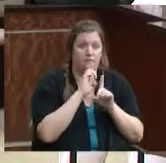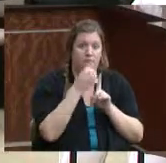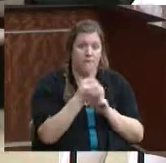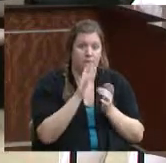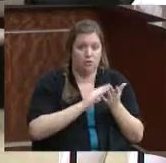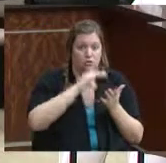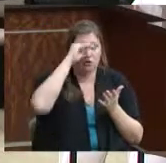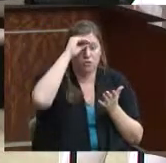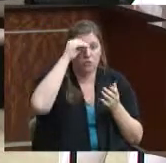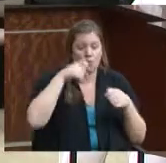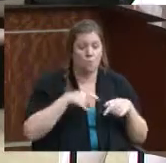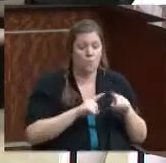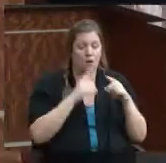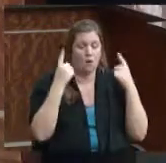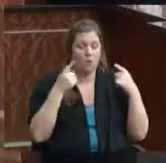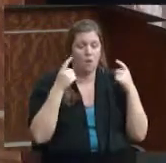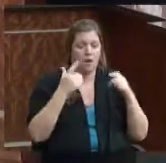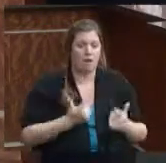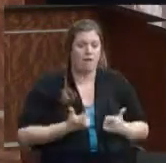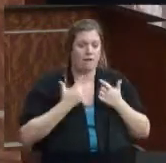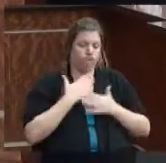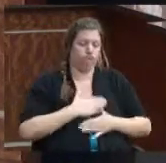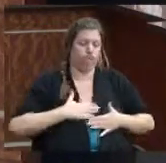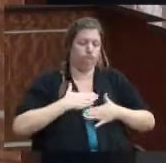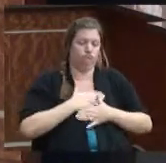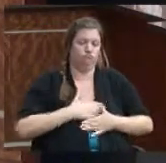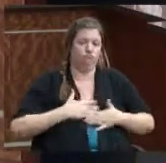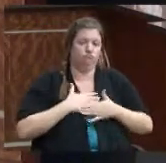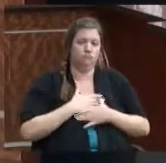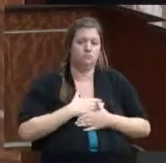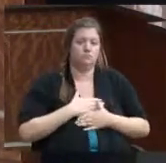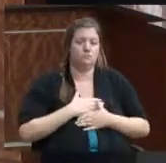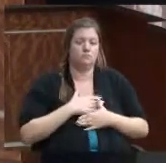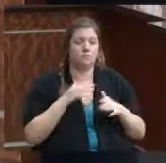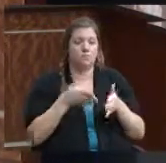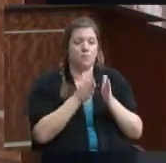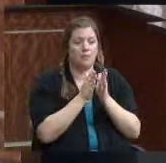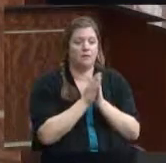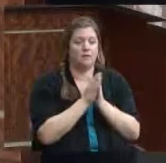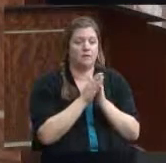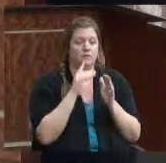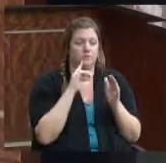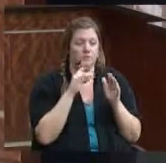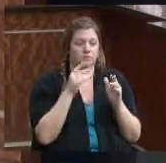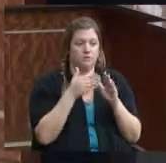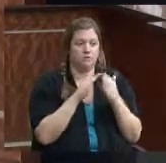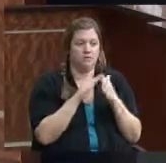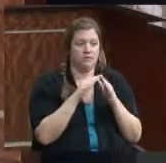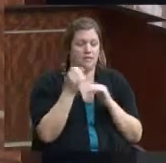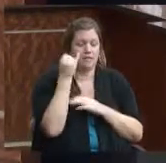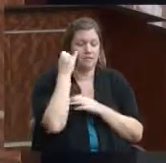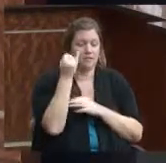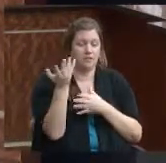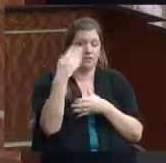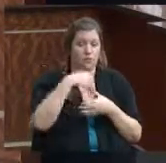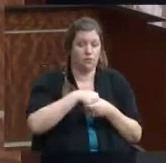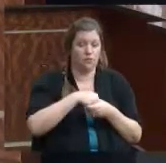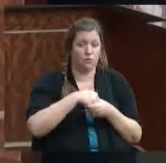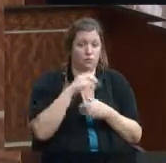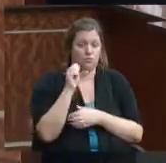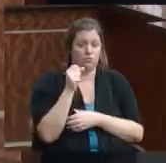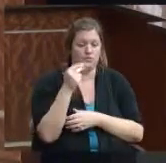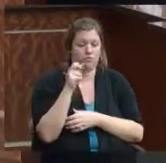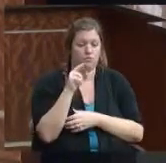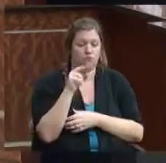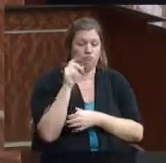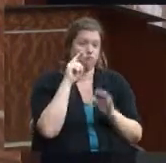learning, wealth, wildlife appreciation, and recreation. Whereas public lands promote civic ideals that include shared stewardship